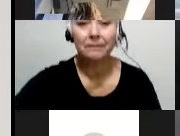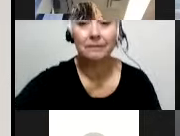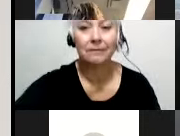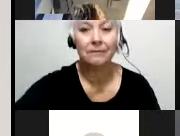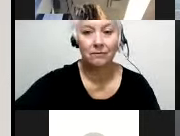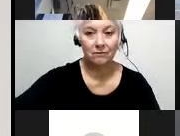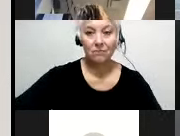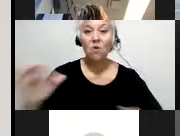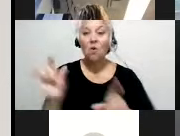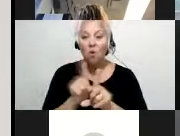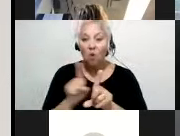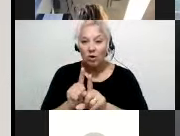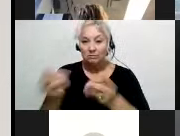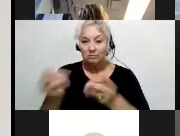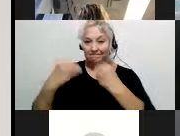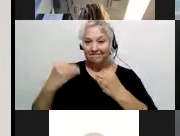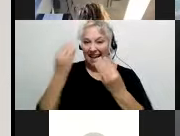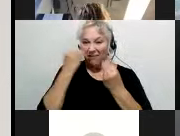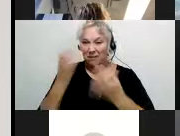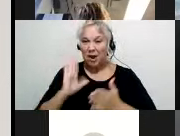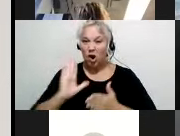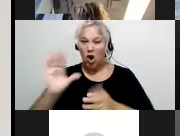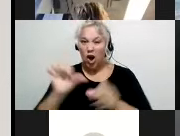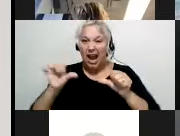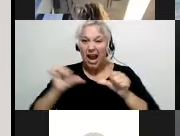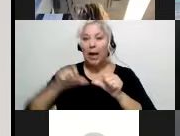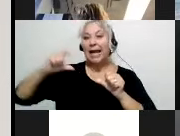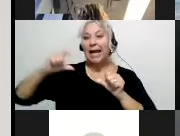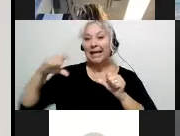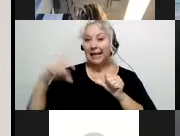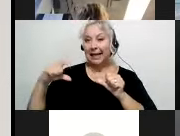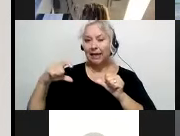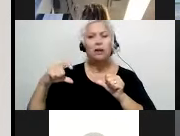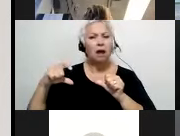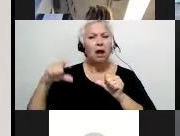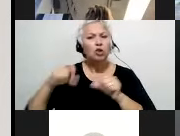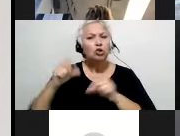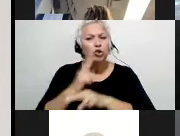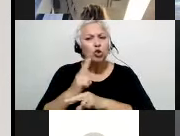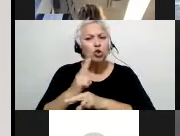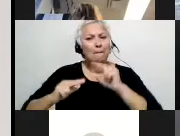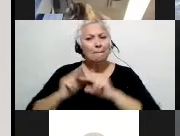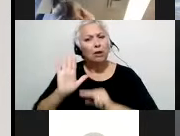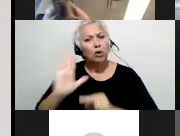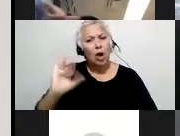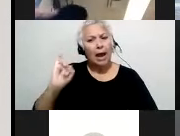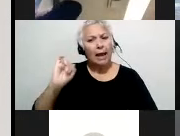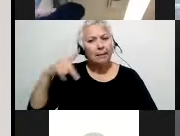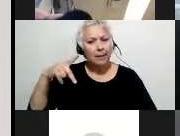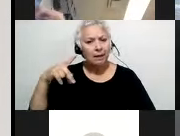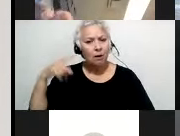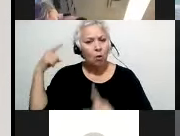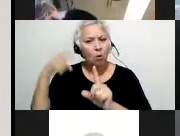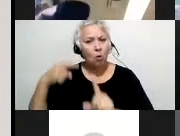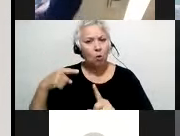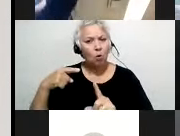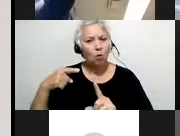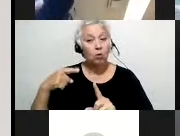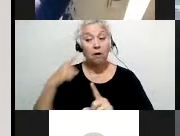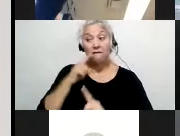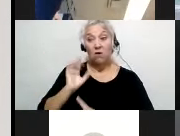It also gives us information on her areas of need, which we should be using to build her IEP goals. And so for